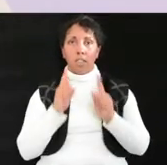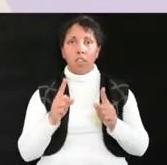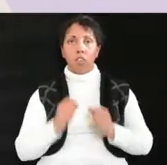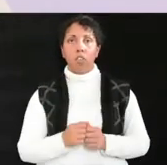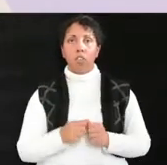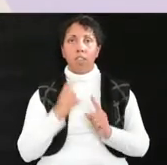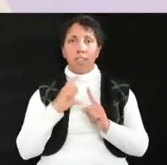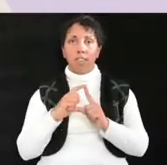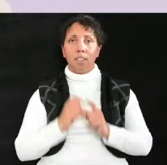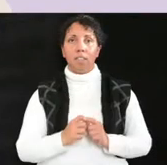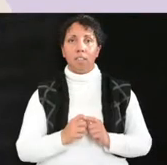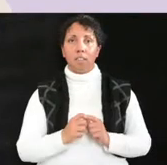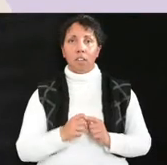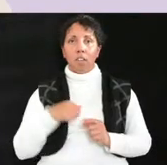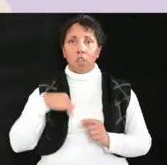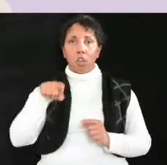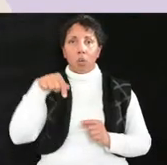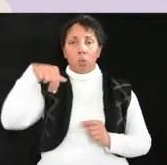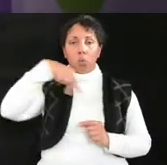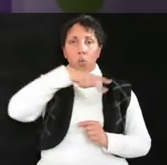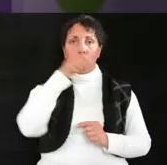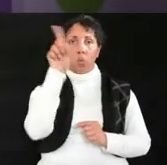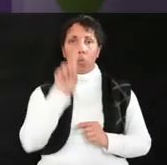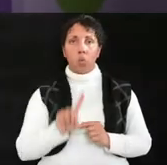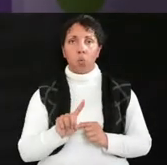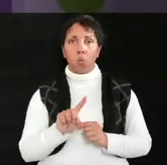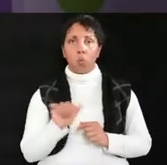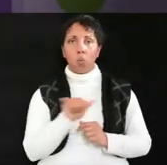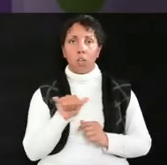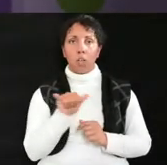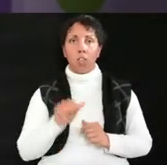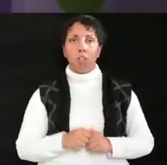things. D. Take you to school.